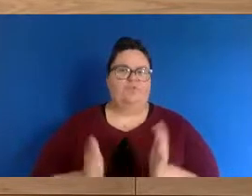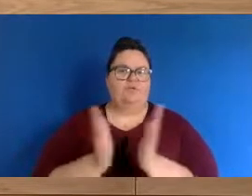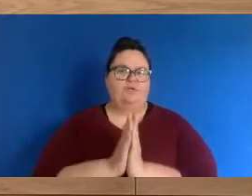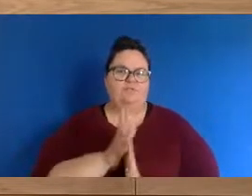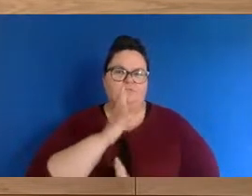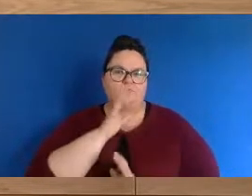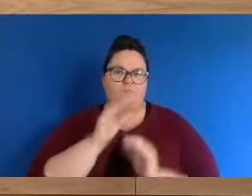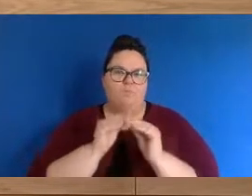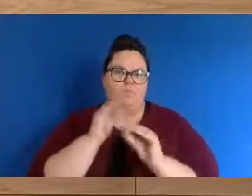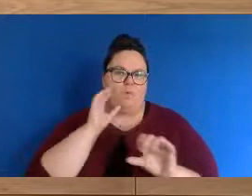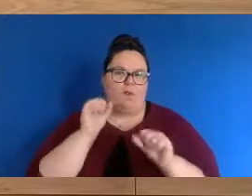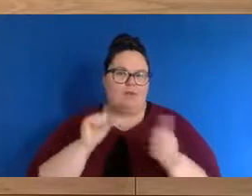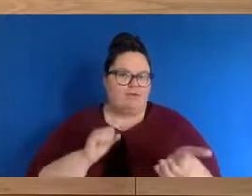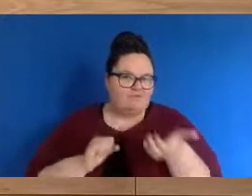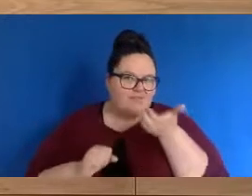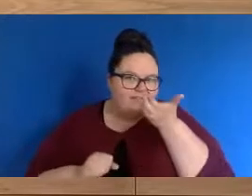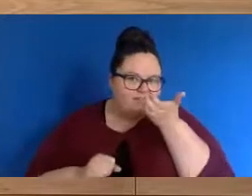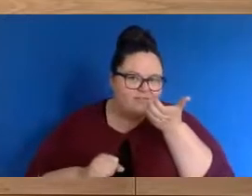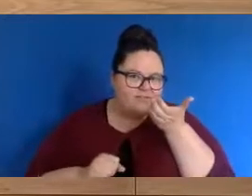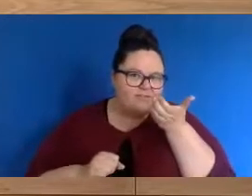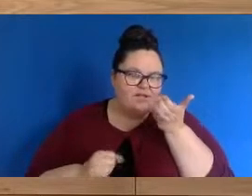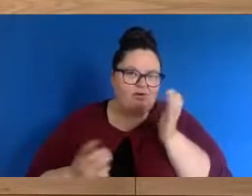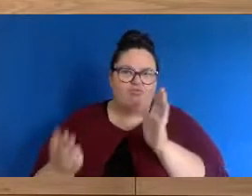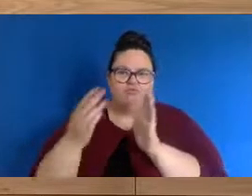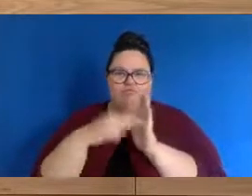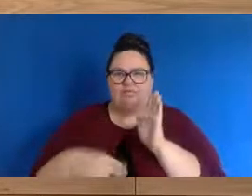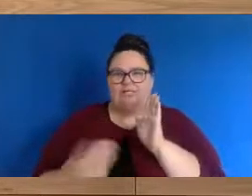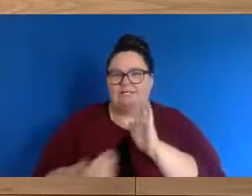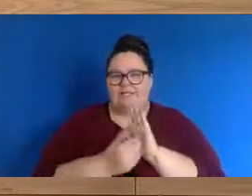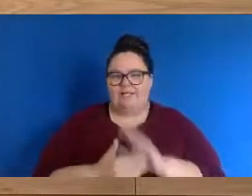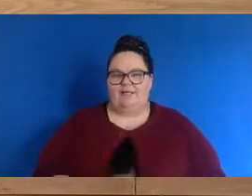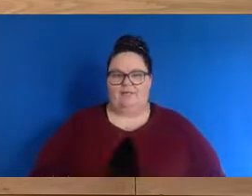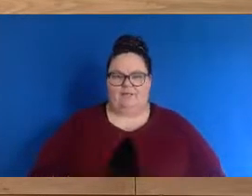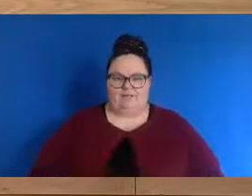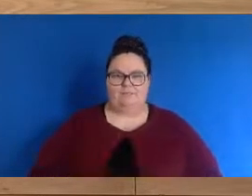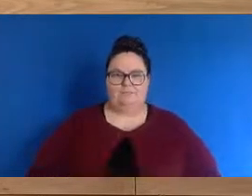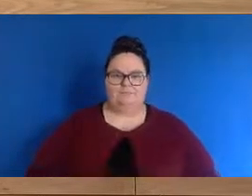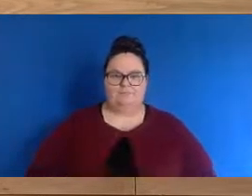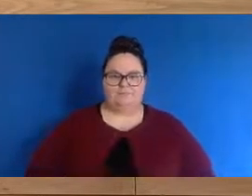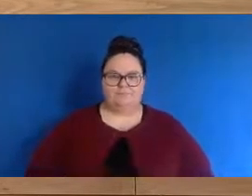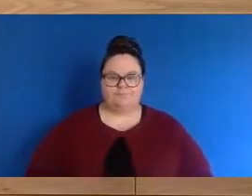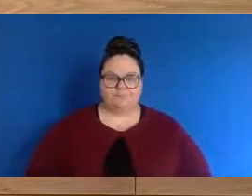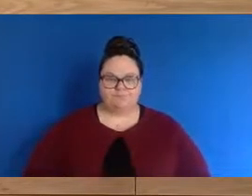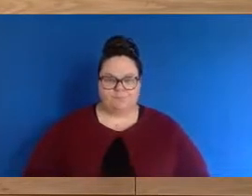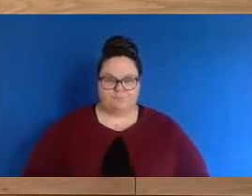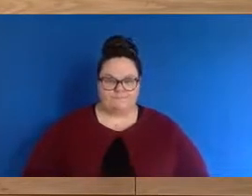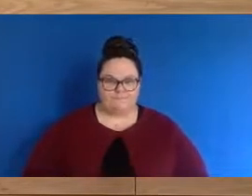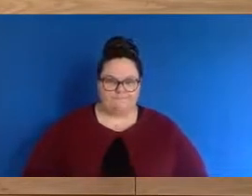mic, and could you read your question again? Ron, please be close to your microphones.